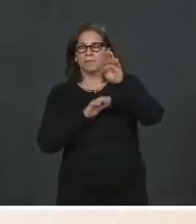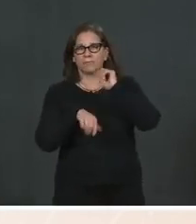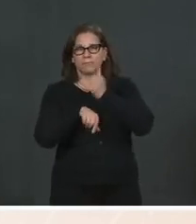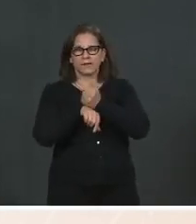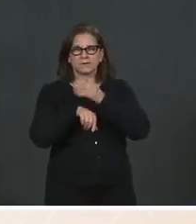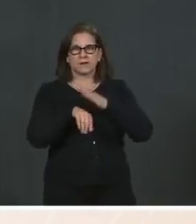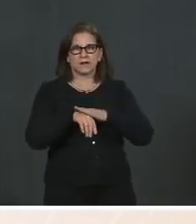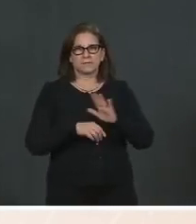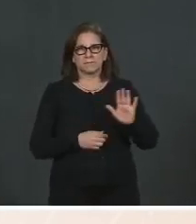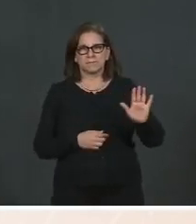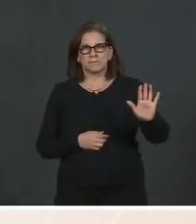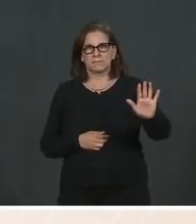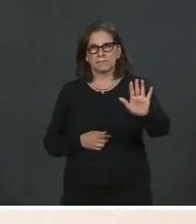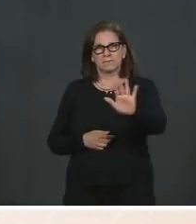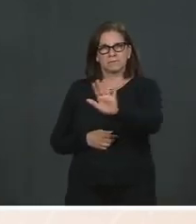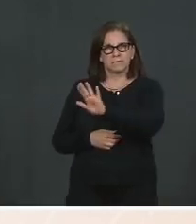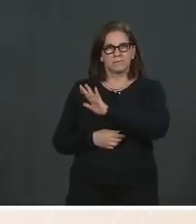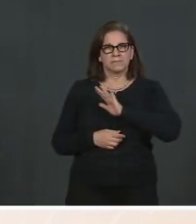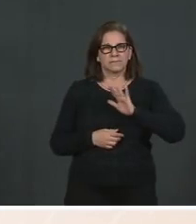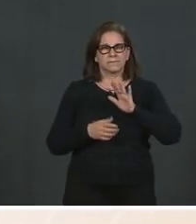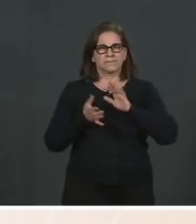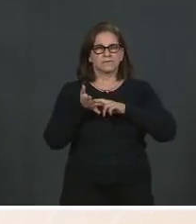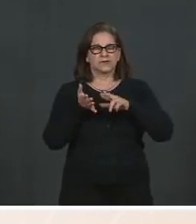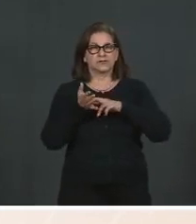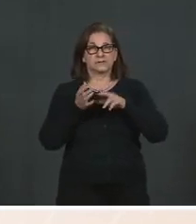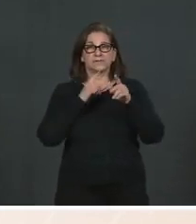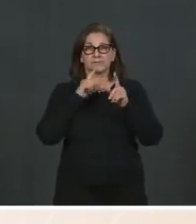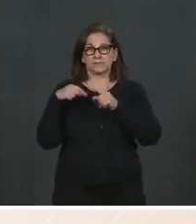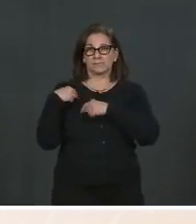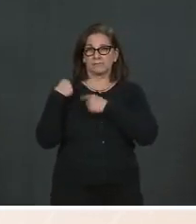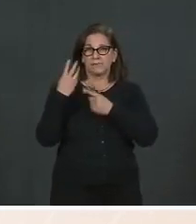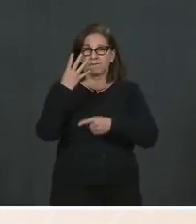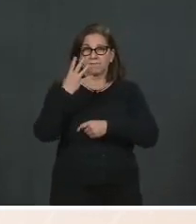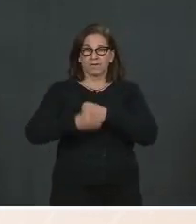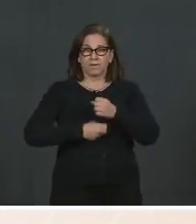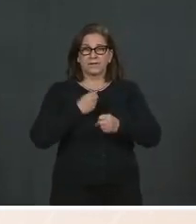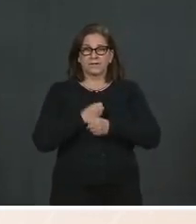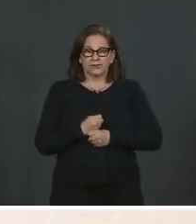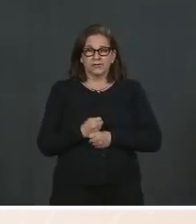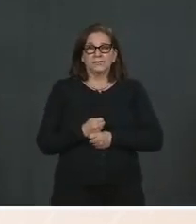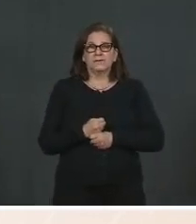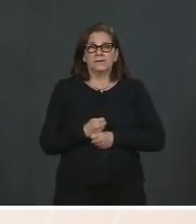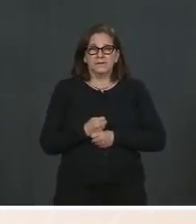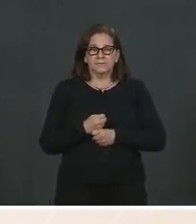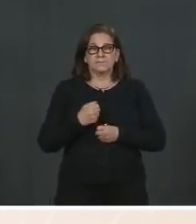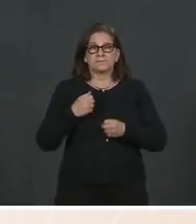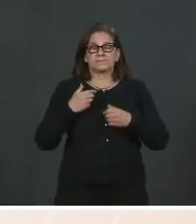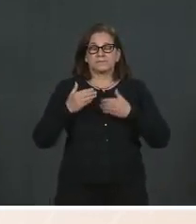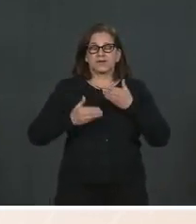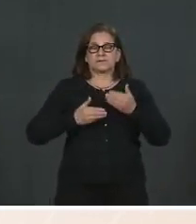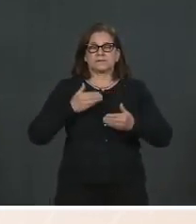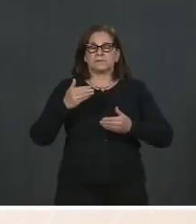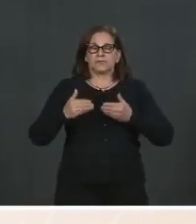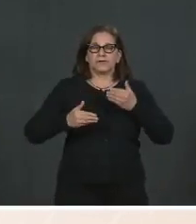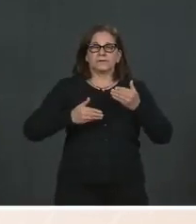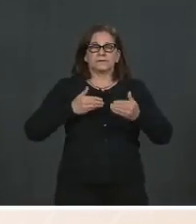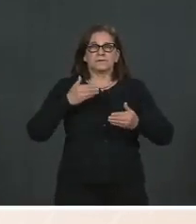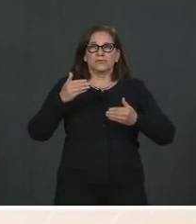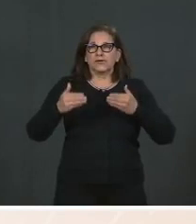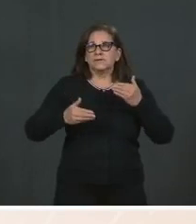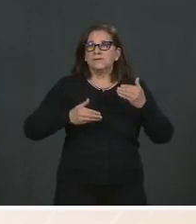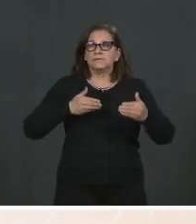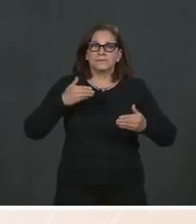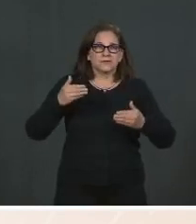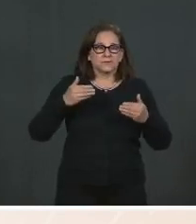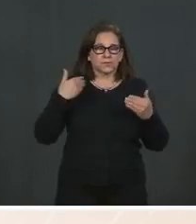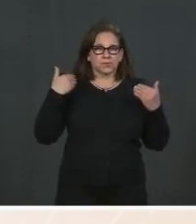ensure it's integrated as we move forward. We're just inaugurating that process, and it's just as evidence that the